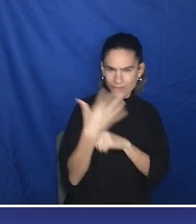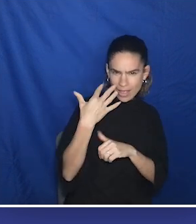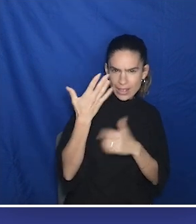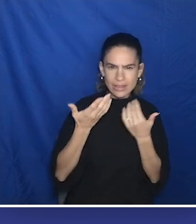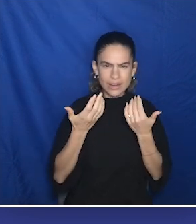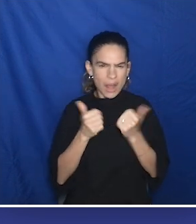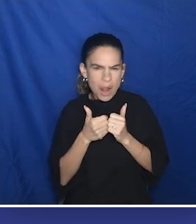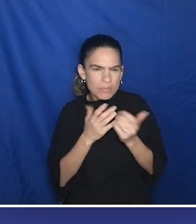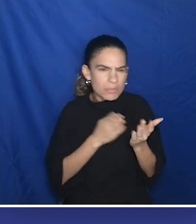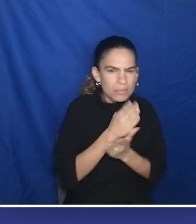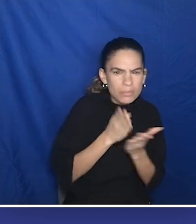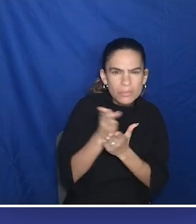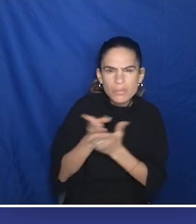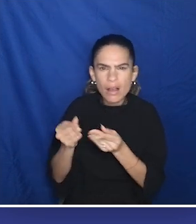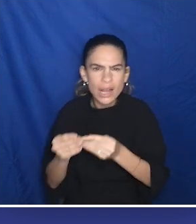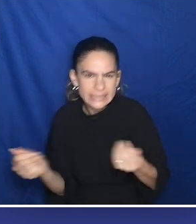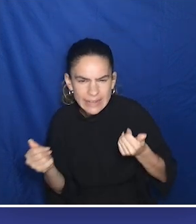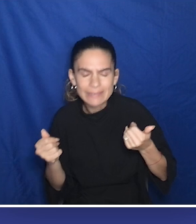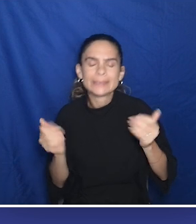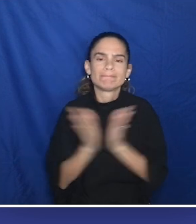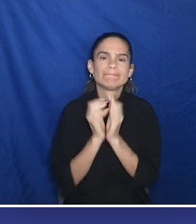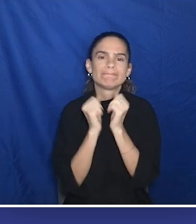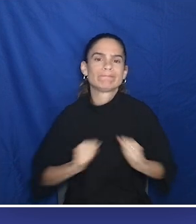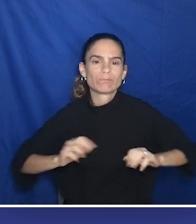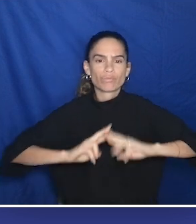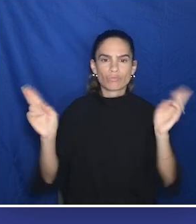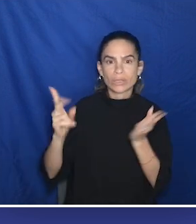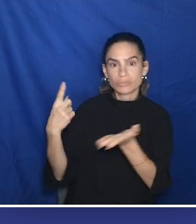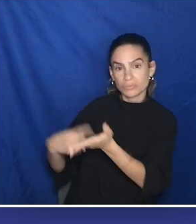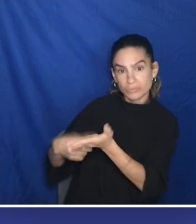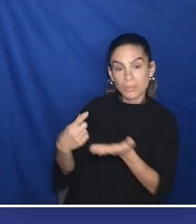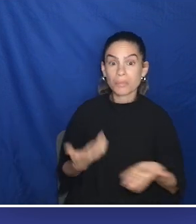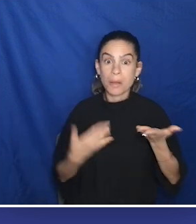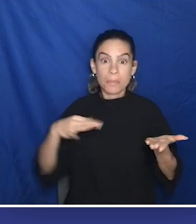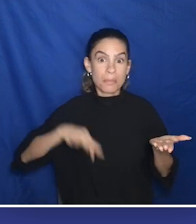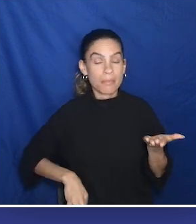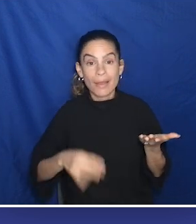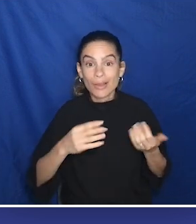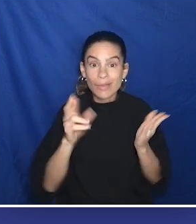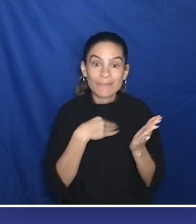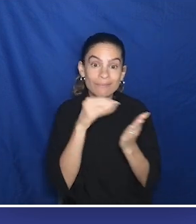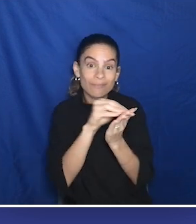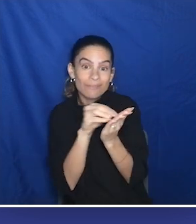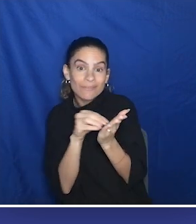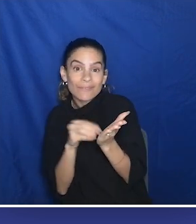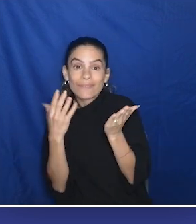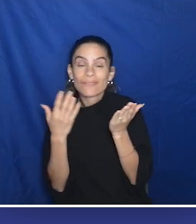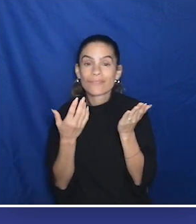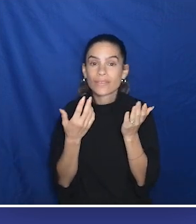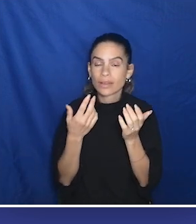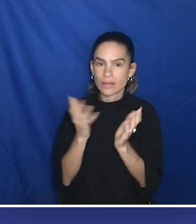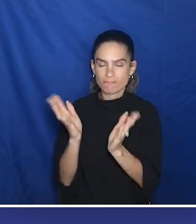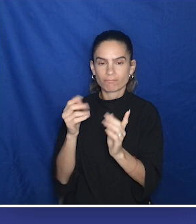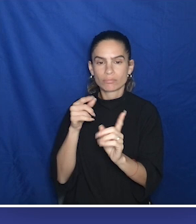affecting you, and some possible solutions so that you are prepared. It can be helpful to bring some notes with you to keep the